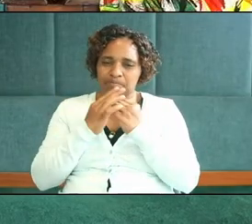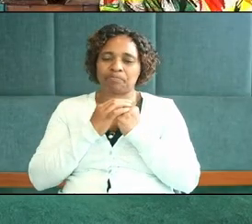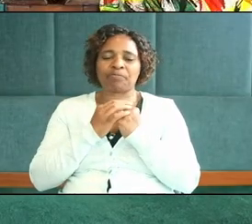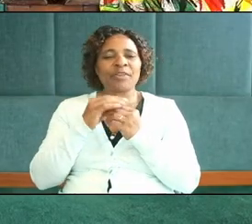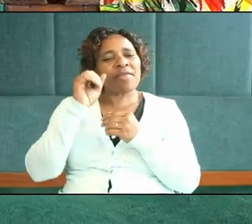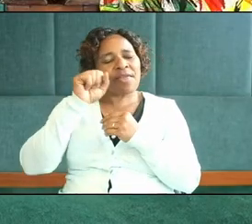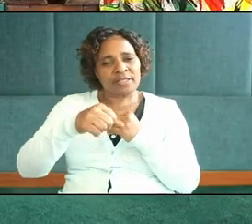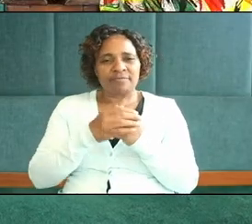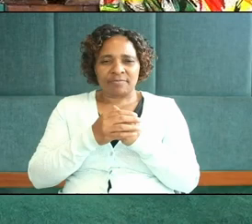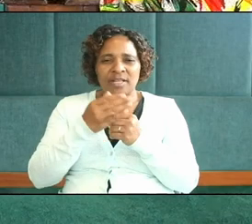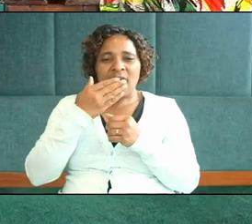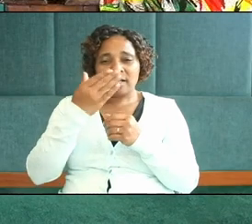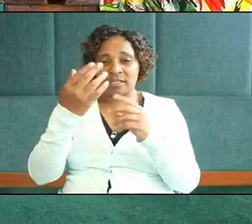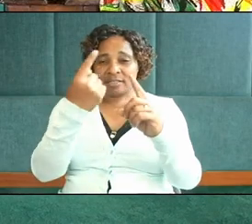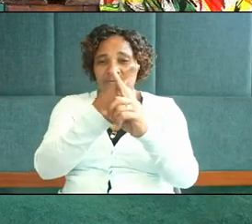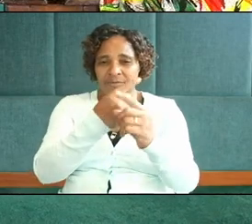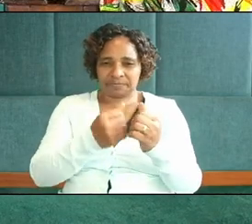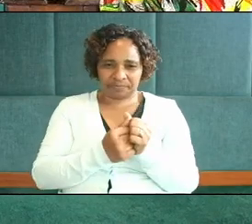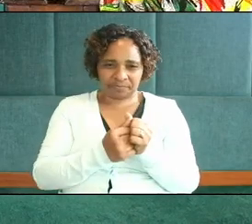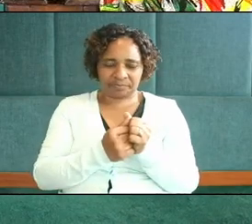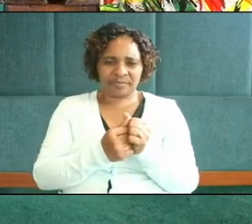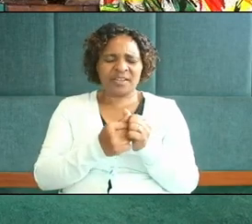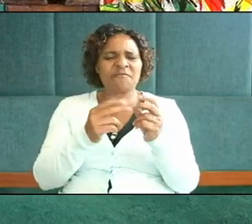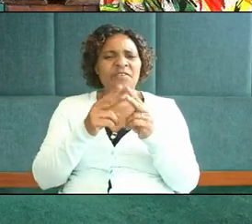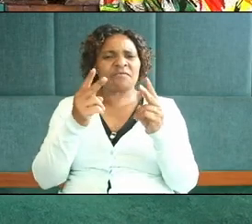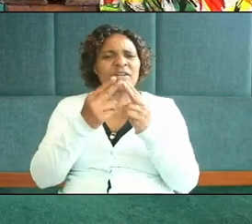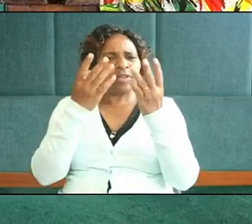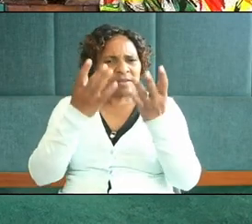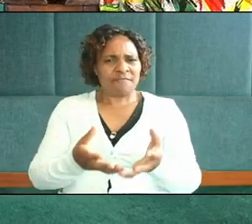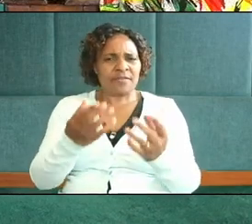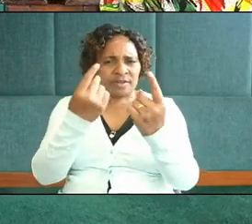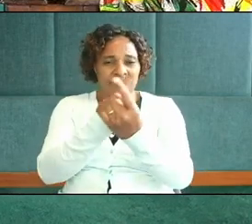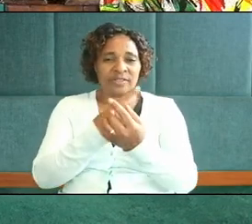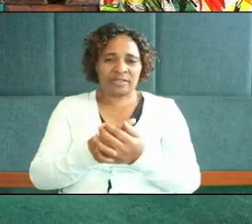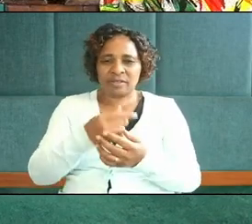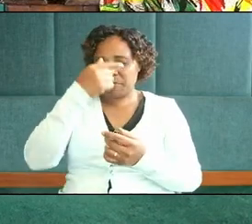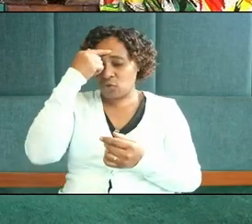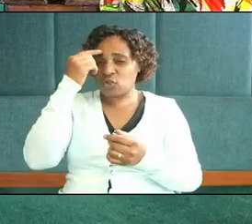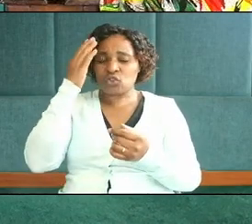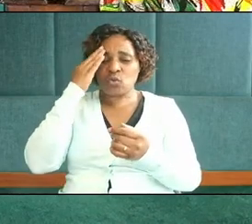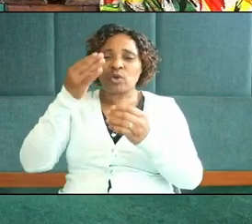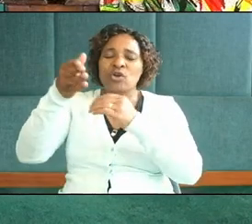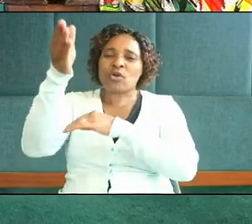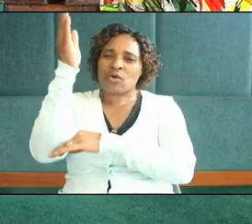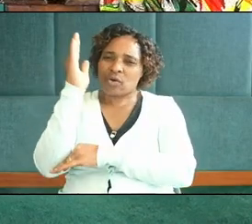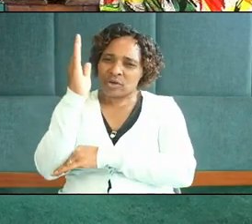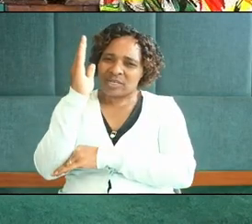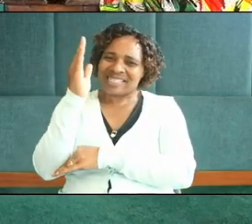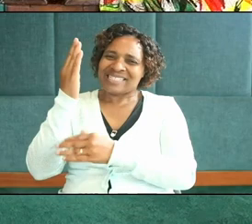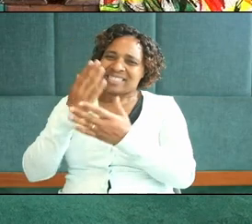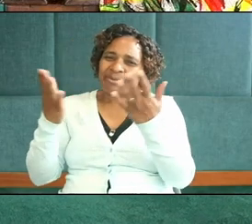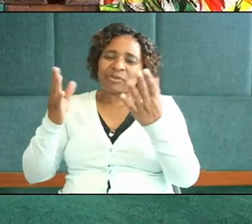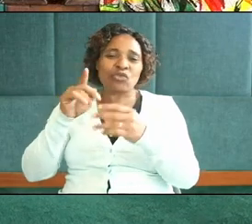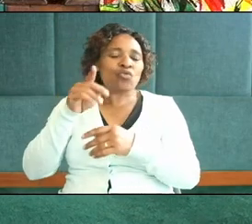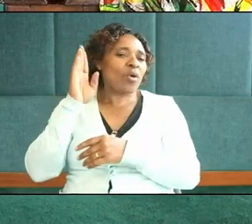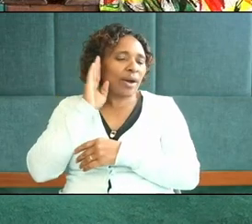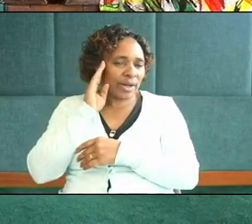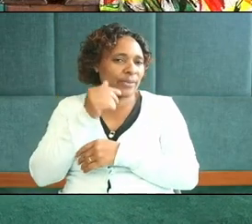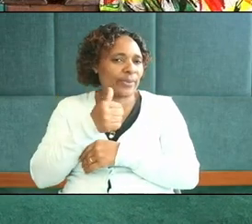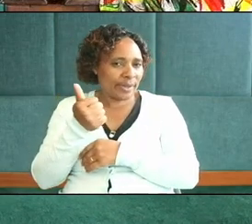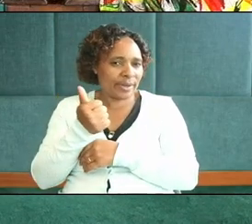Yes, there is. I'll say there's a difference, a real, real difference. Because knowing God can just be something you've heard,